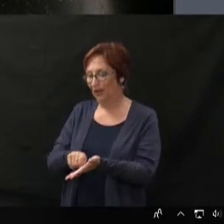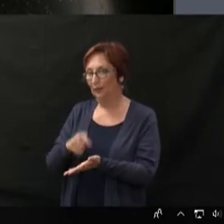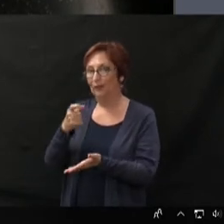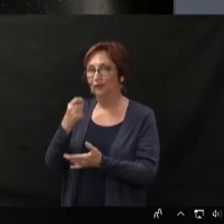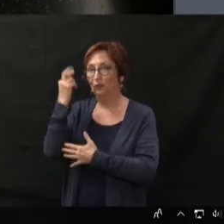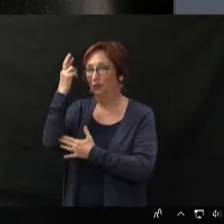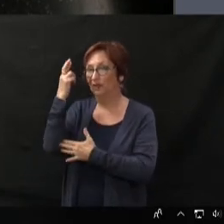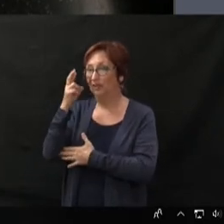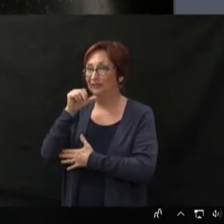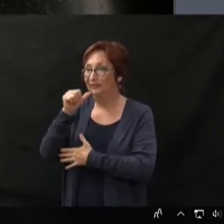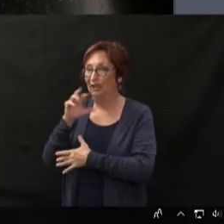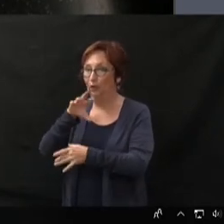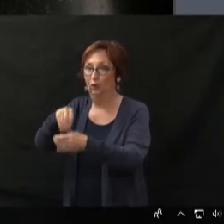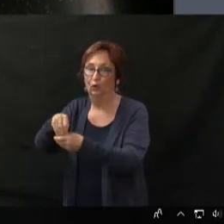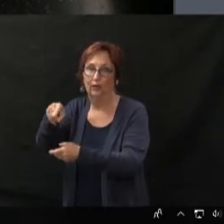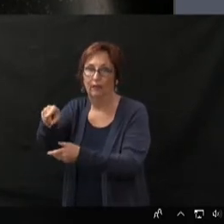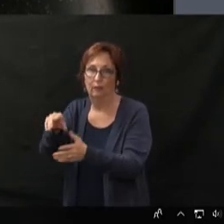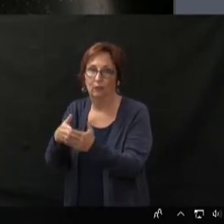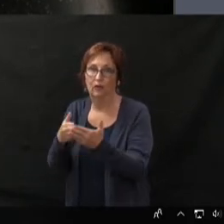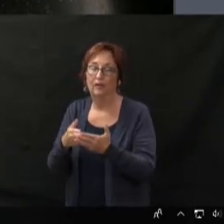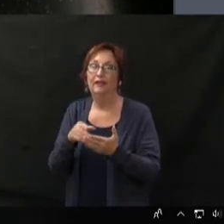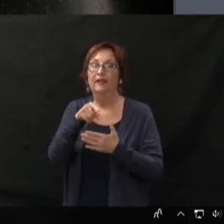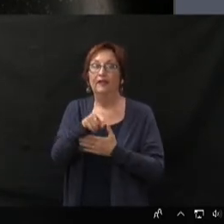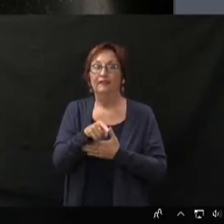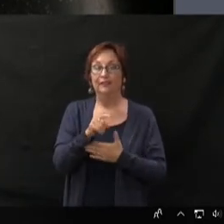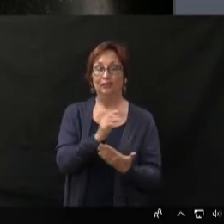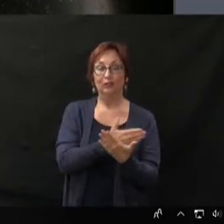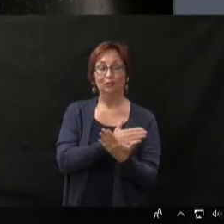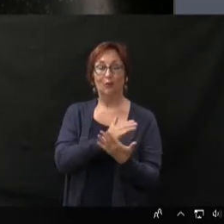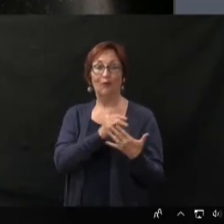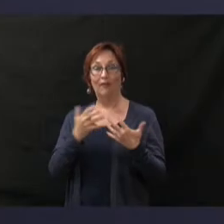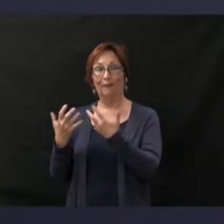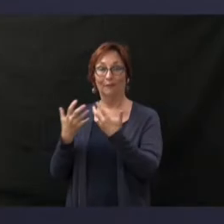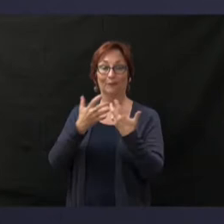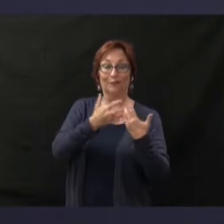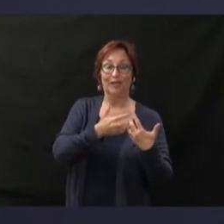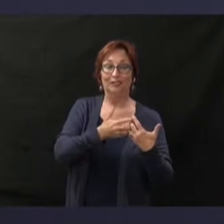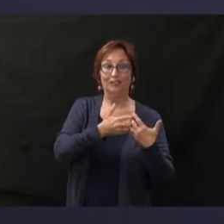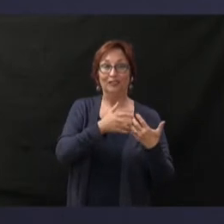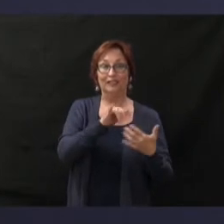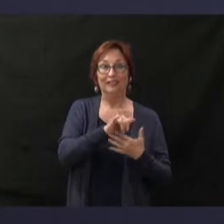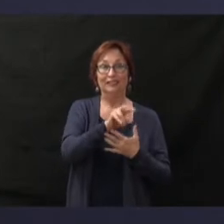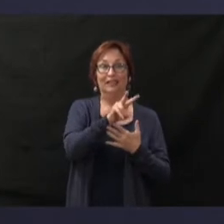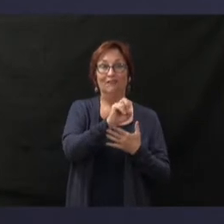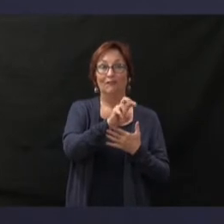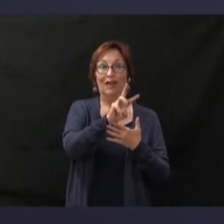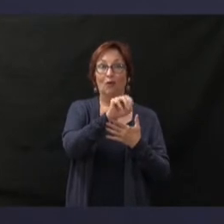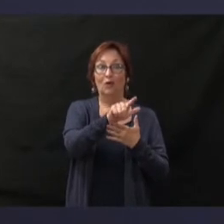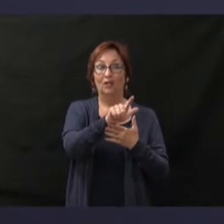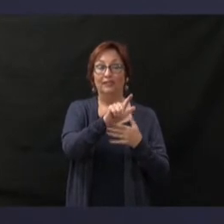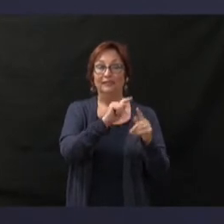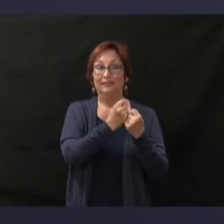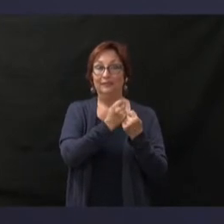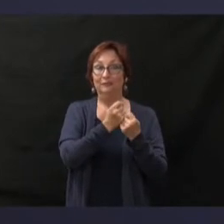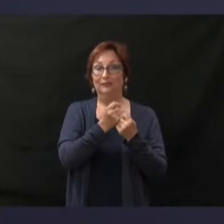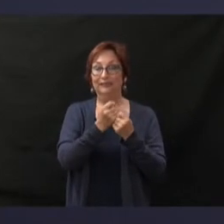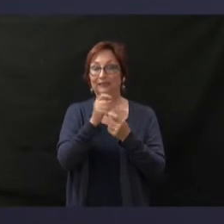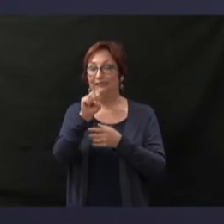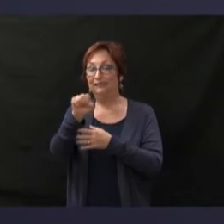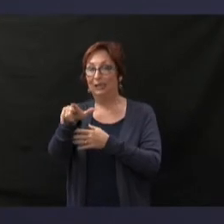have it in the book. This is the little jingle that goes with the vowel team syllable. It